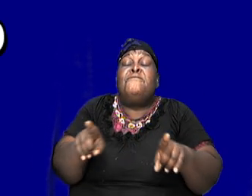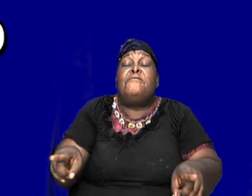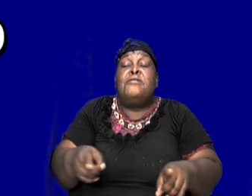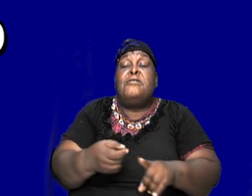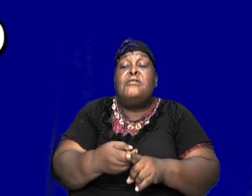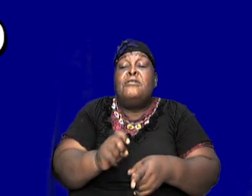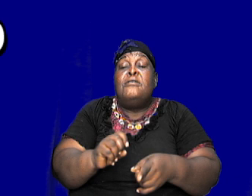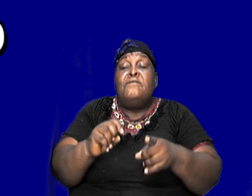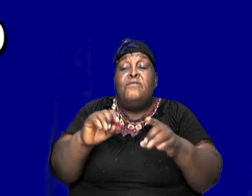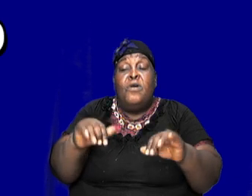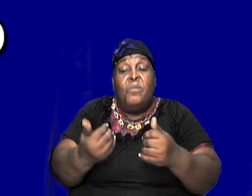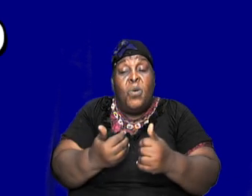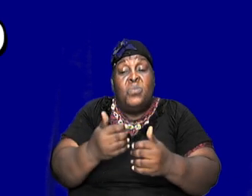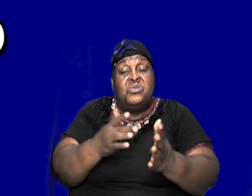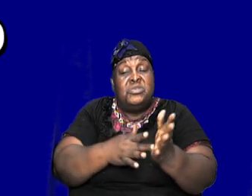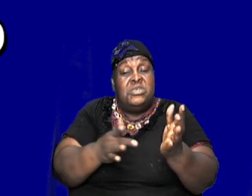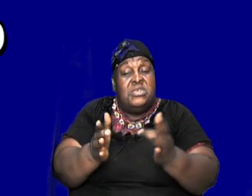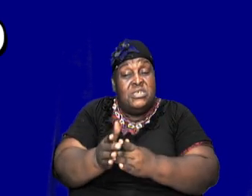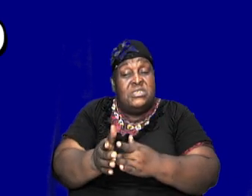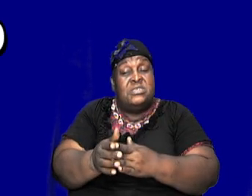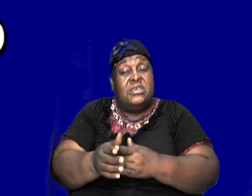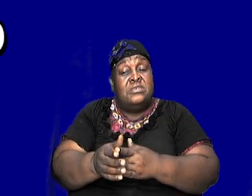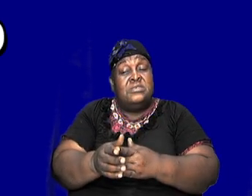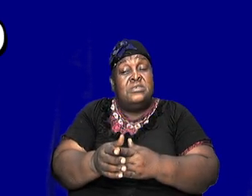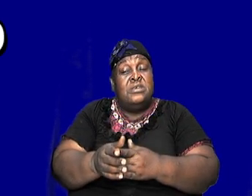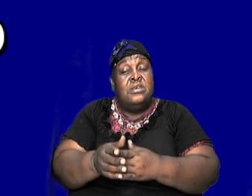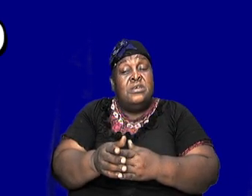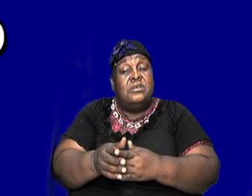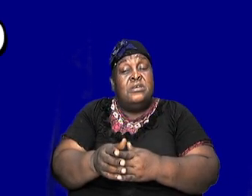understand? It's different. Let us look at verse